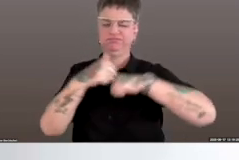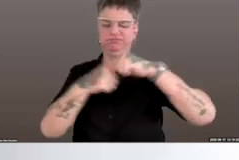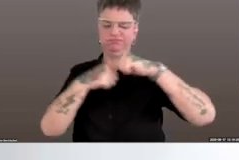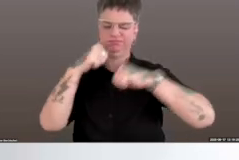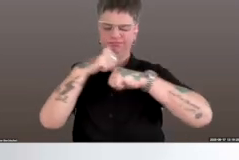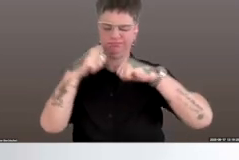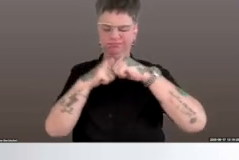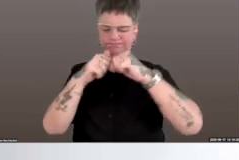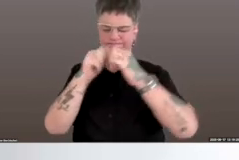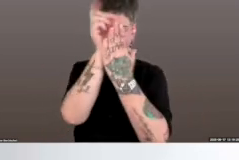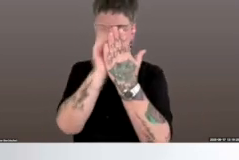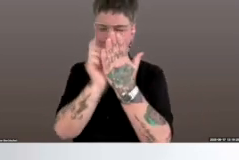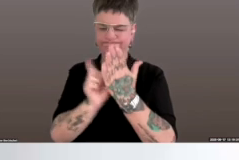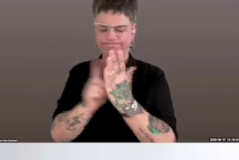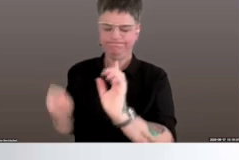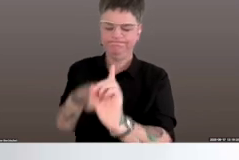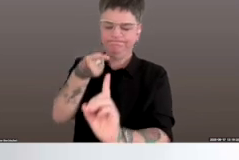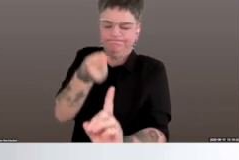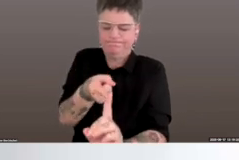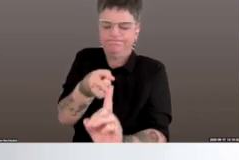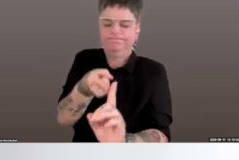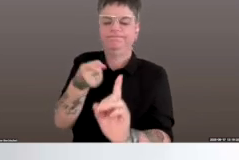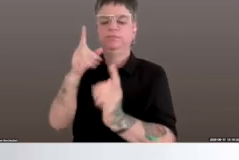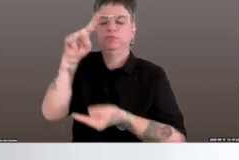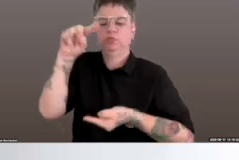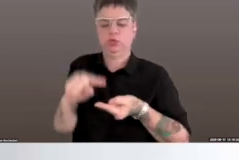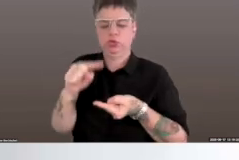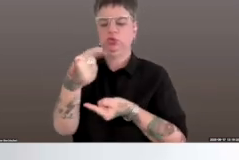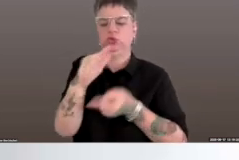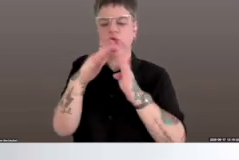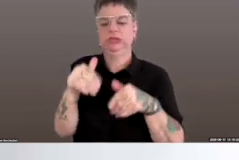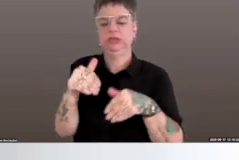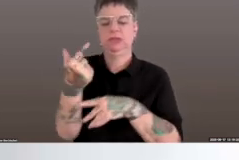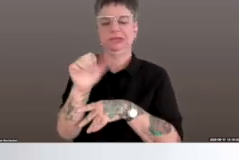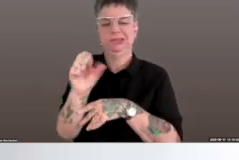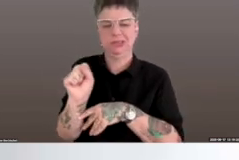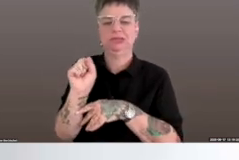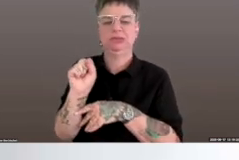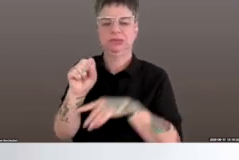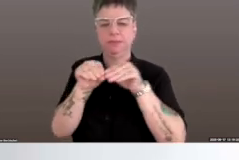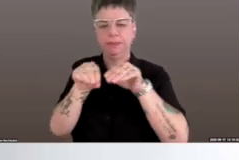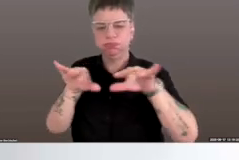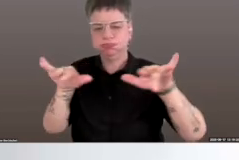orders targeted to reduce greenhouse gas emissions in transportation.